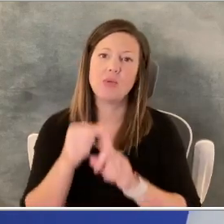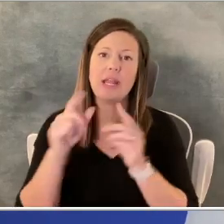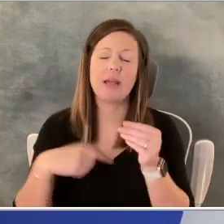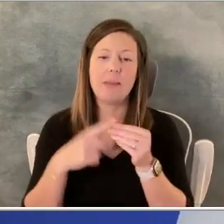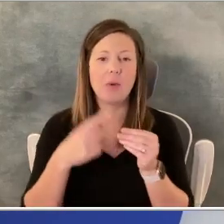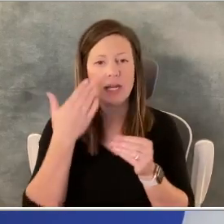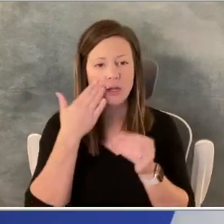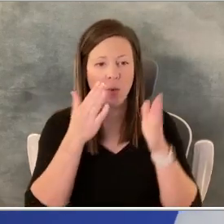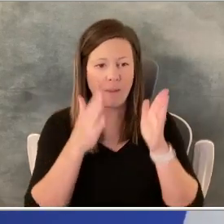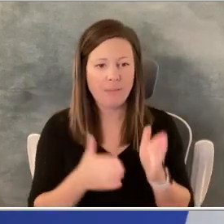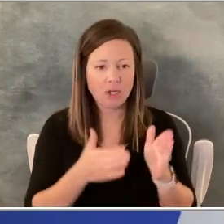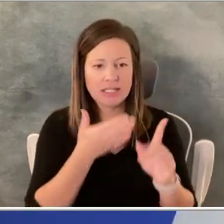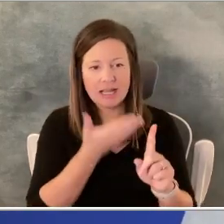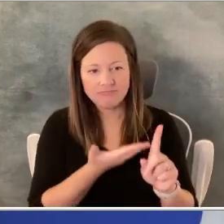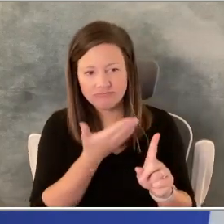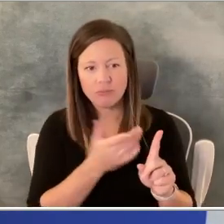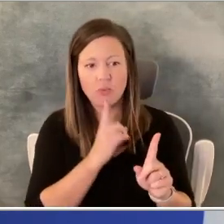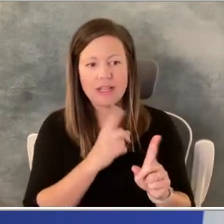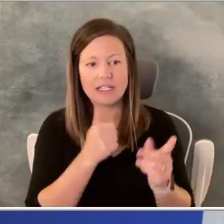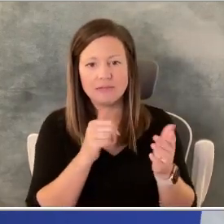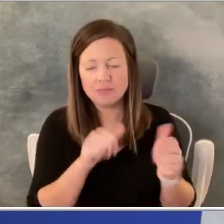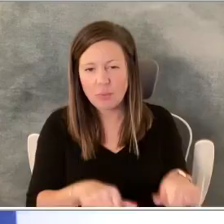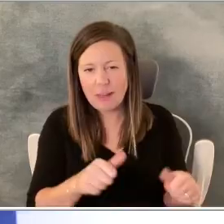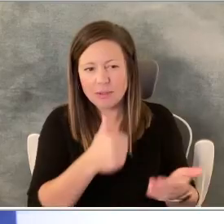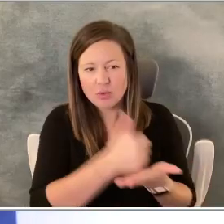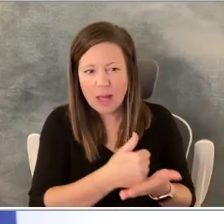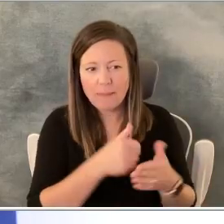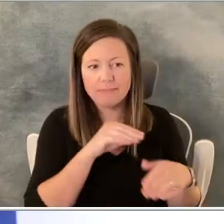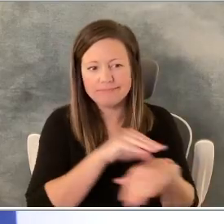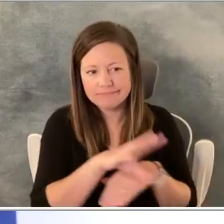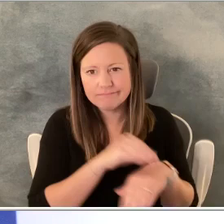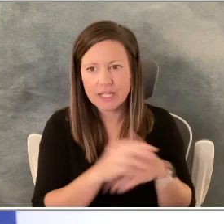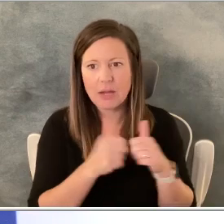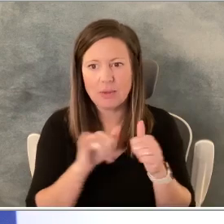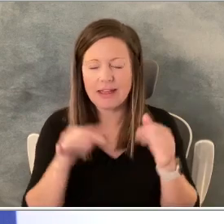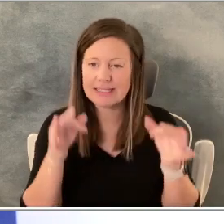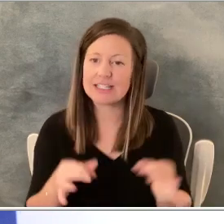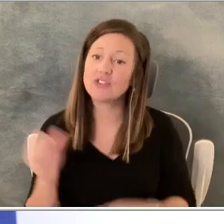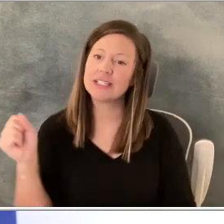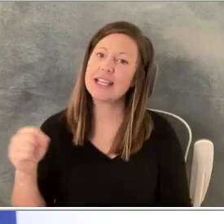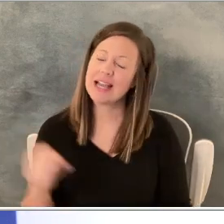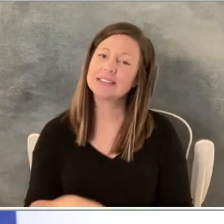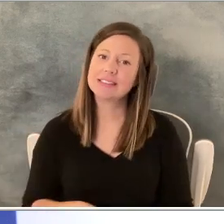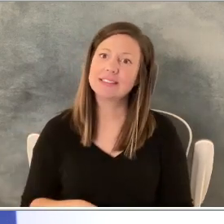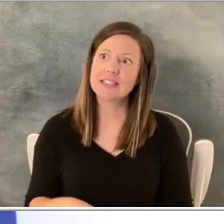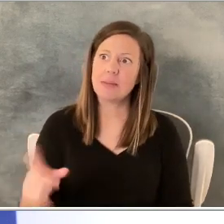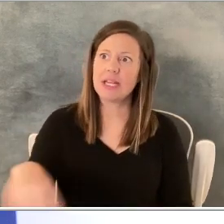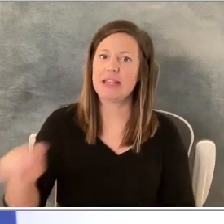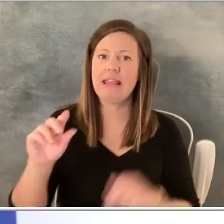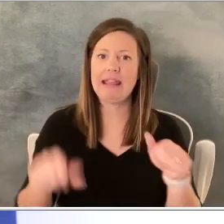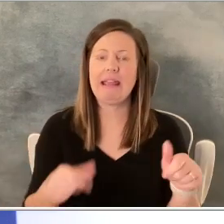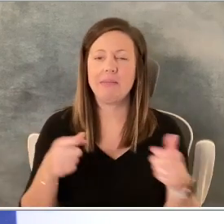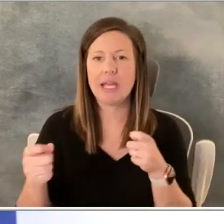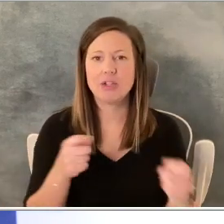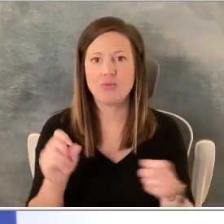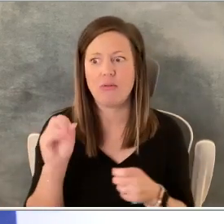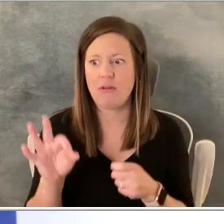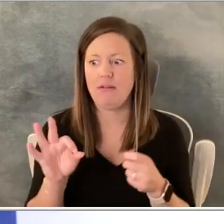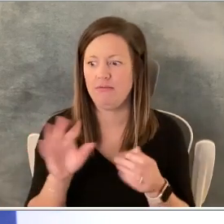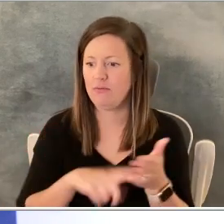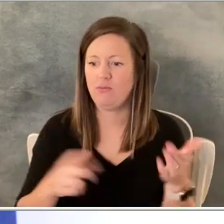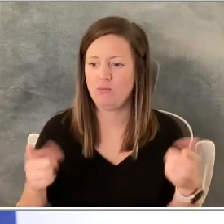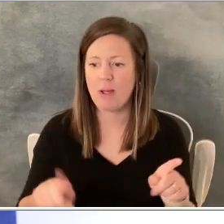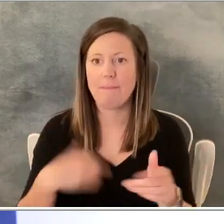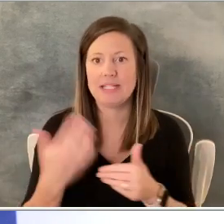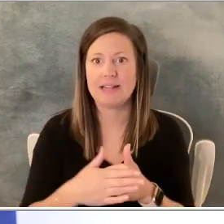enough to really be able to guide them through that decision. Yeah, I mean, bring them in. You guys have this. They get to be in control of what's next. Correct. That's got to make them